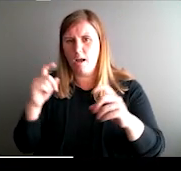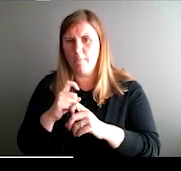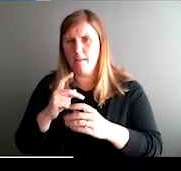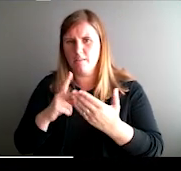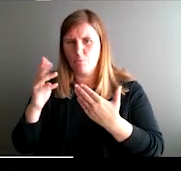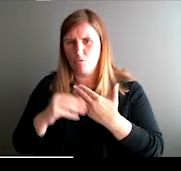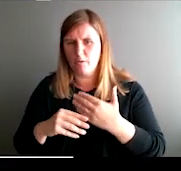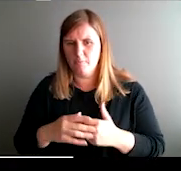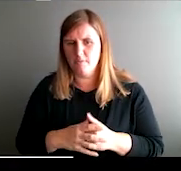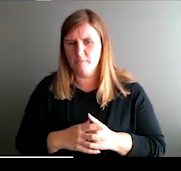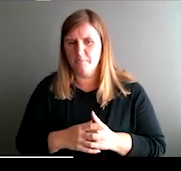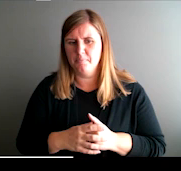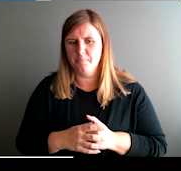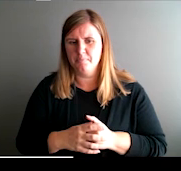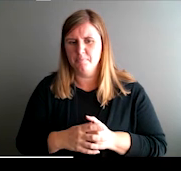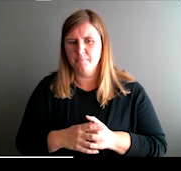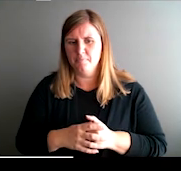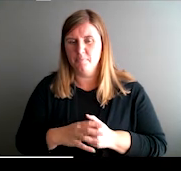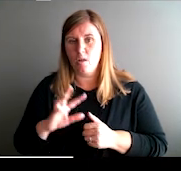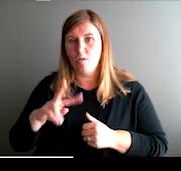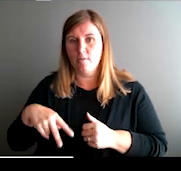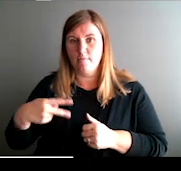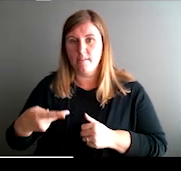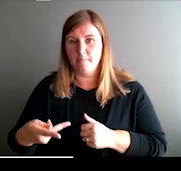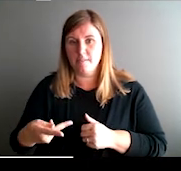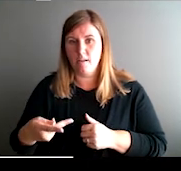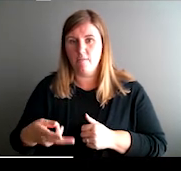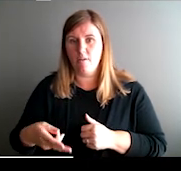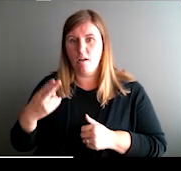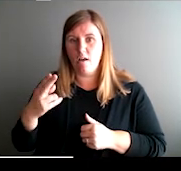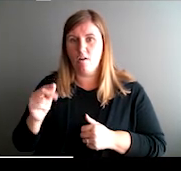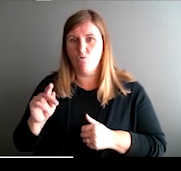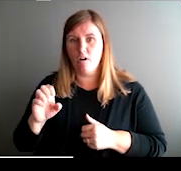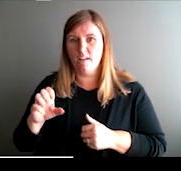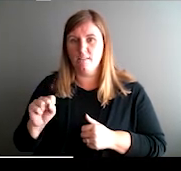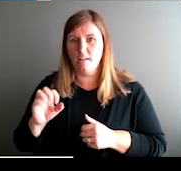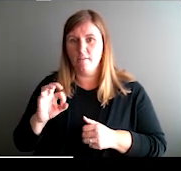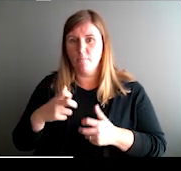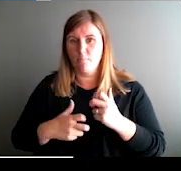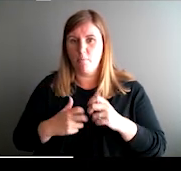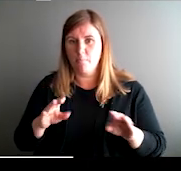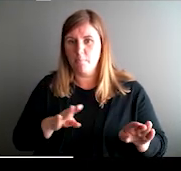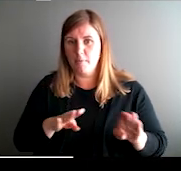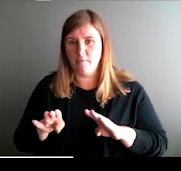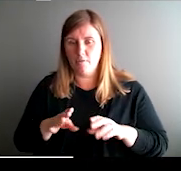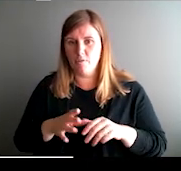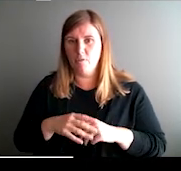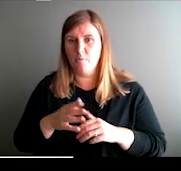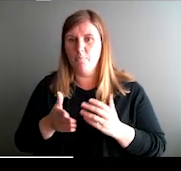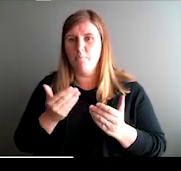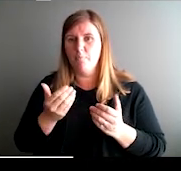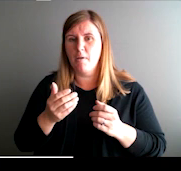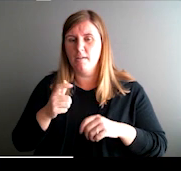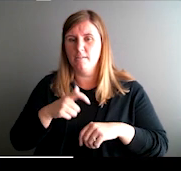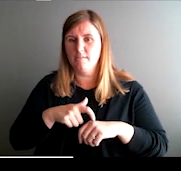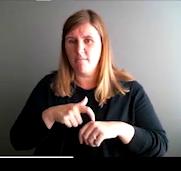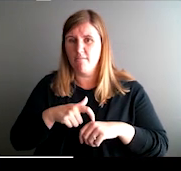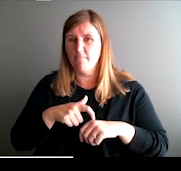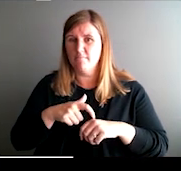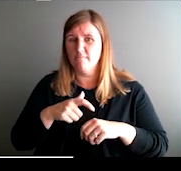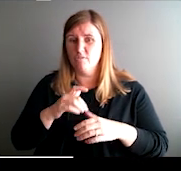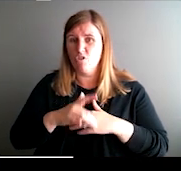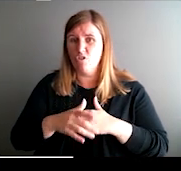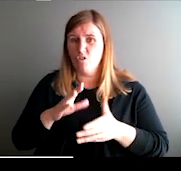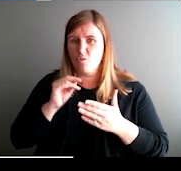programs. On the flip side of high rates of problematic behavior, many times early learners also will